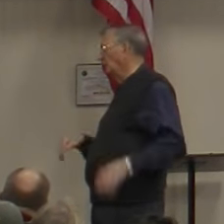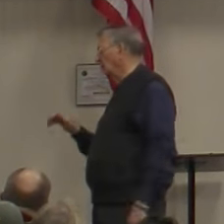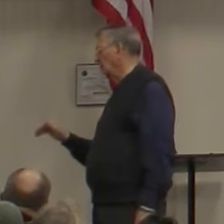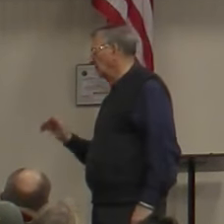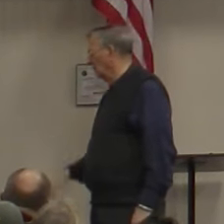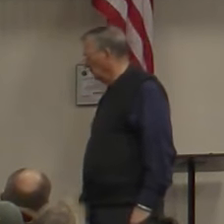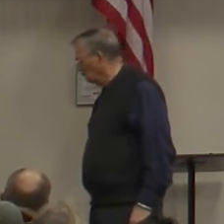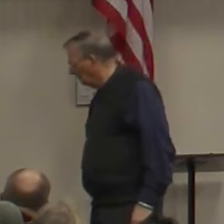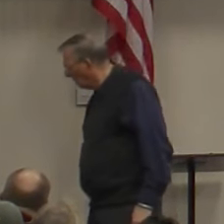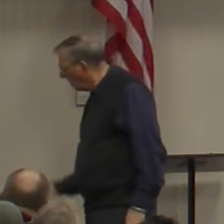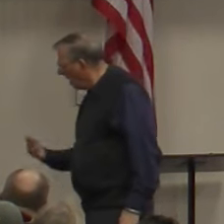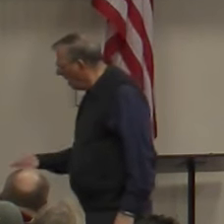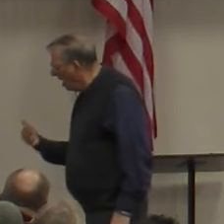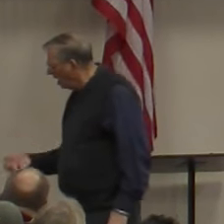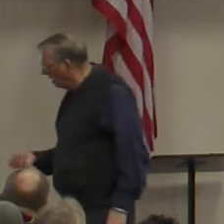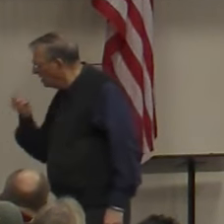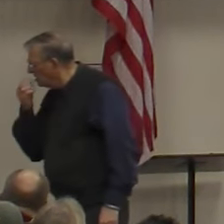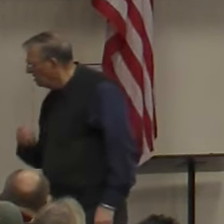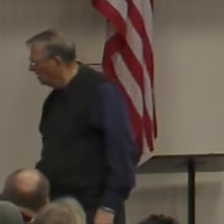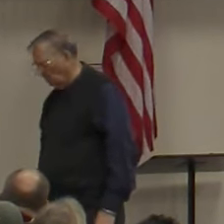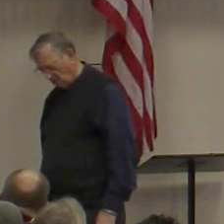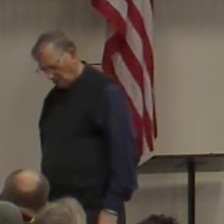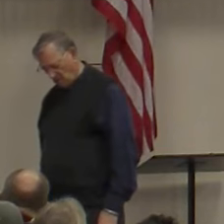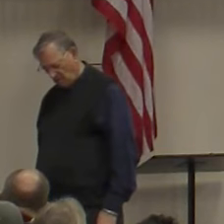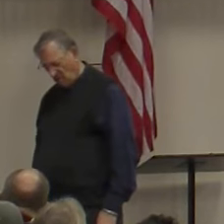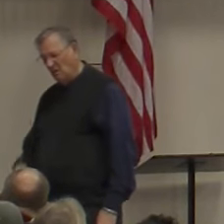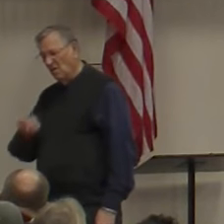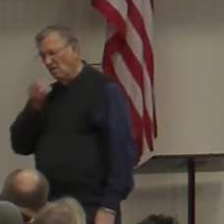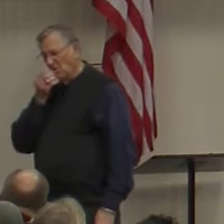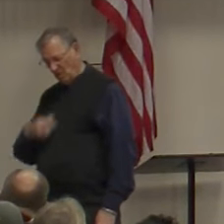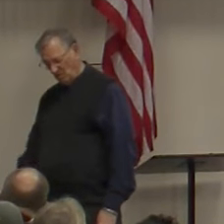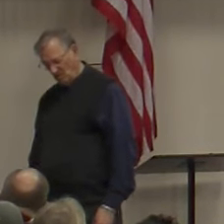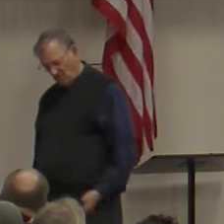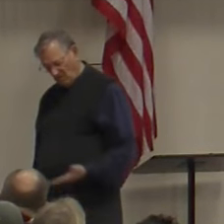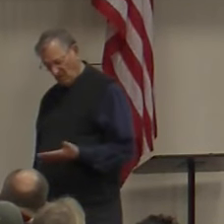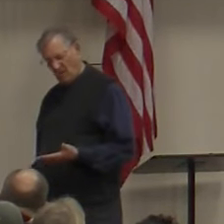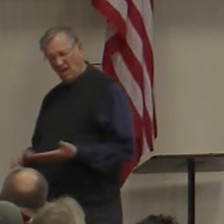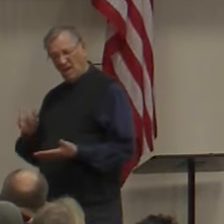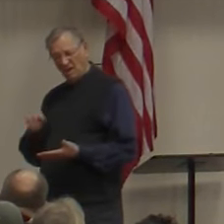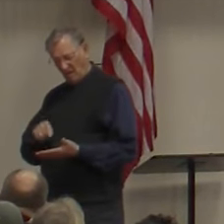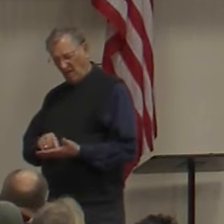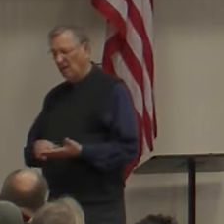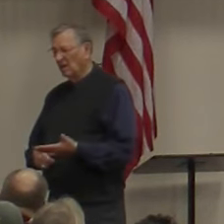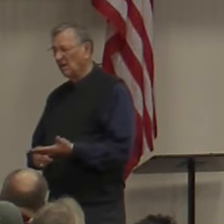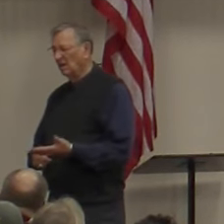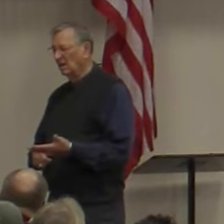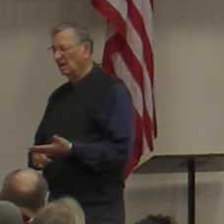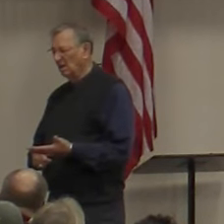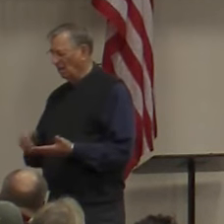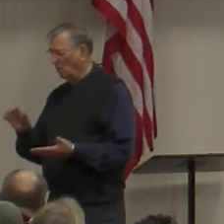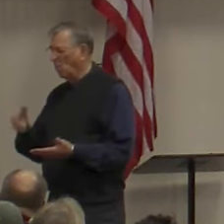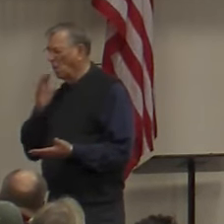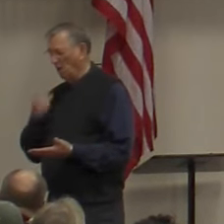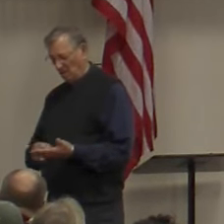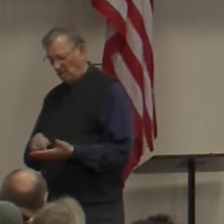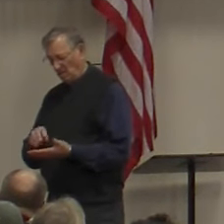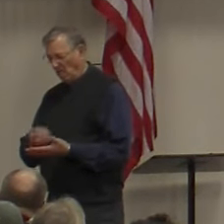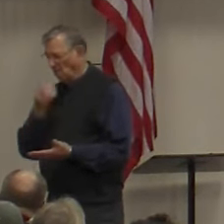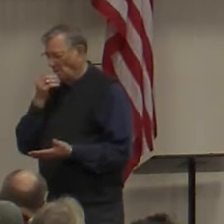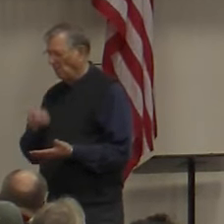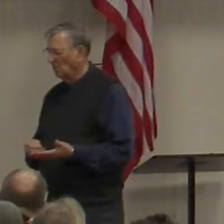said to him, "Arise and eat." And he looked, and behold, there was at his head a cake baked on hot stones and a jar of water. And he